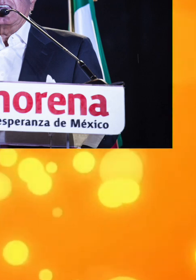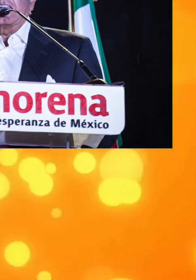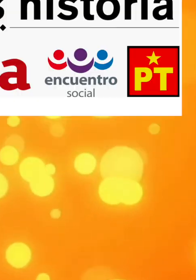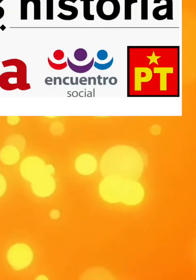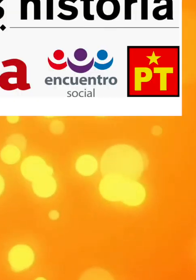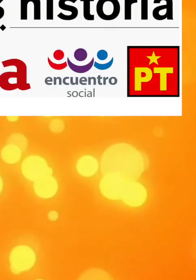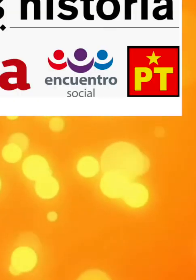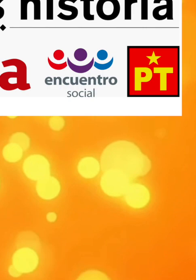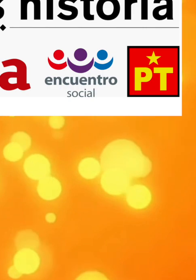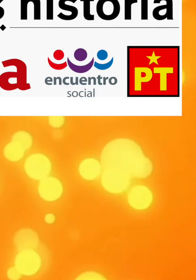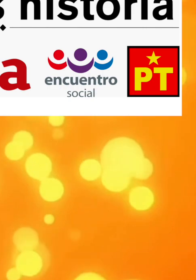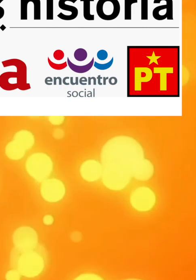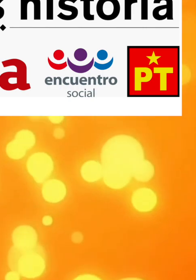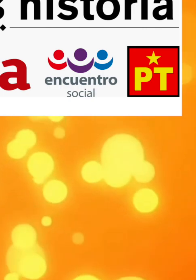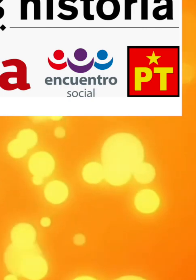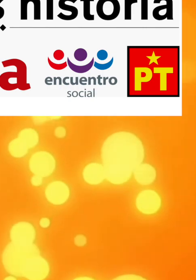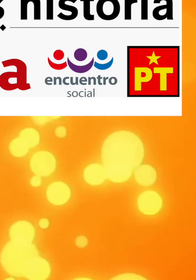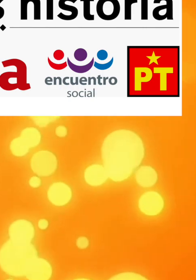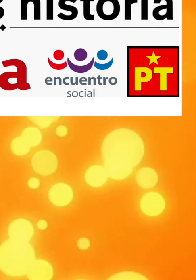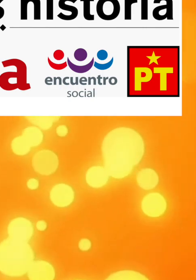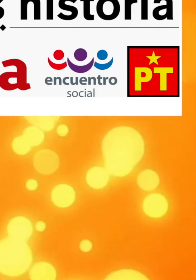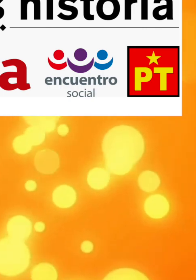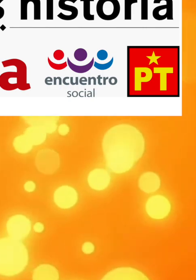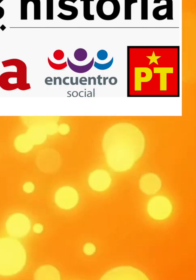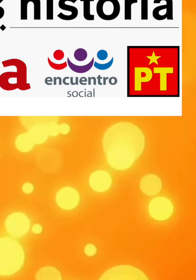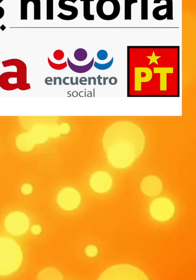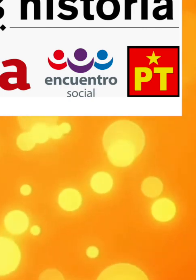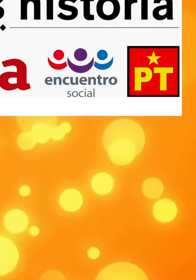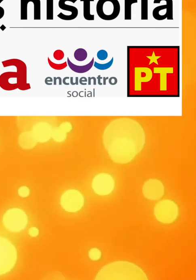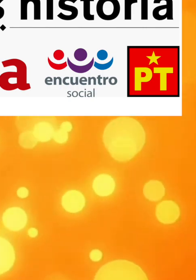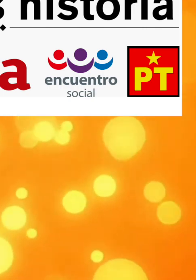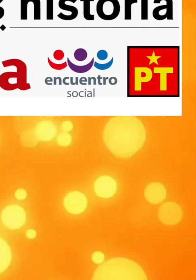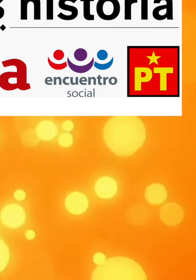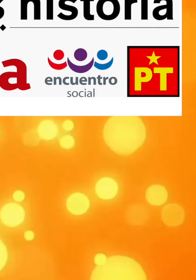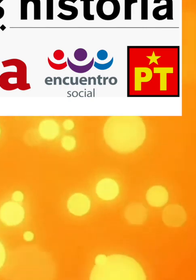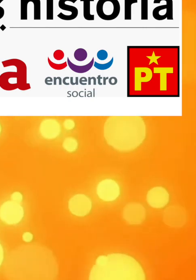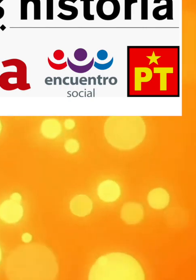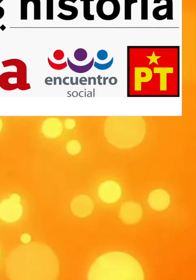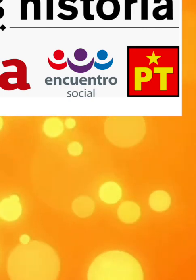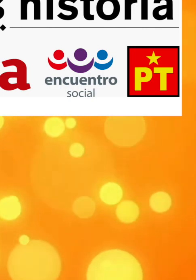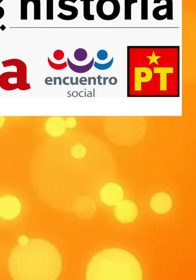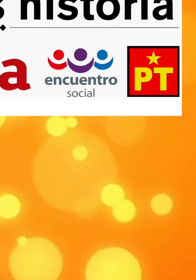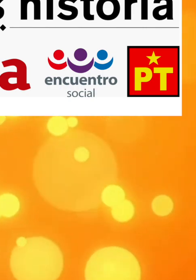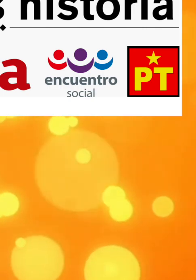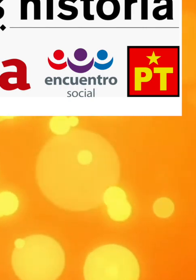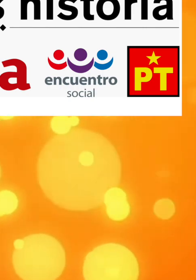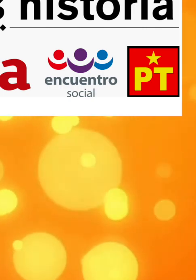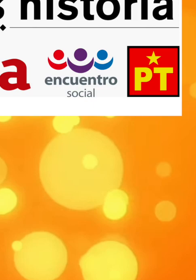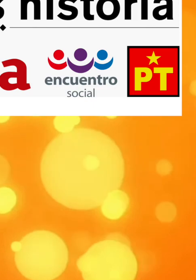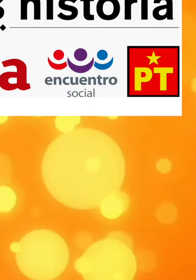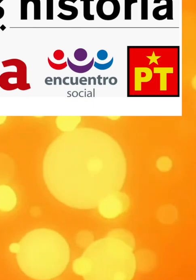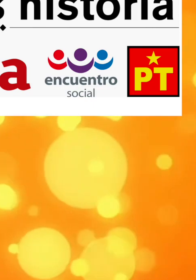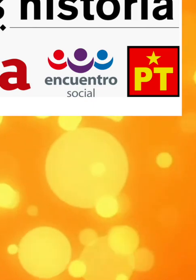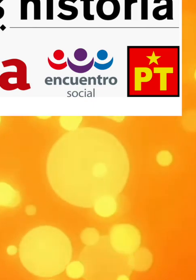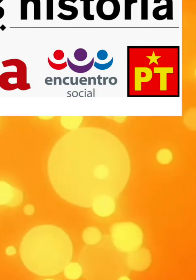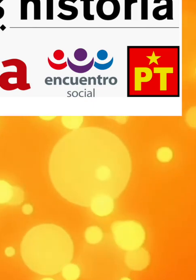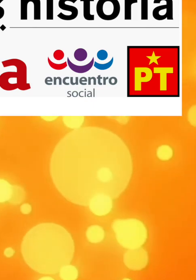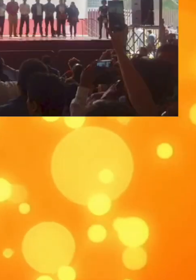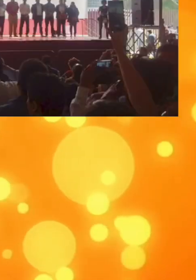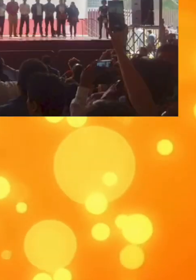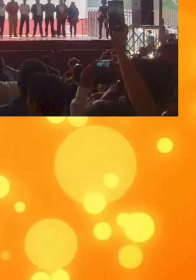And the people voted for that. They voted for a coalition with the Morena Party and the Social Encounter Party and the Workers'